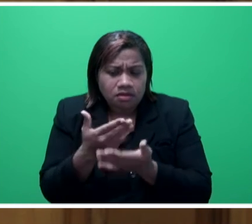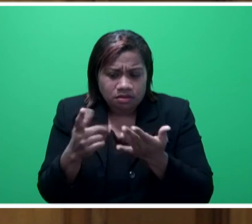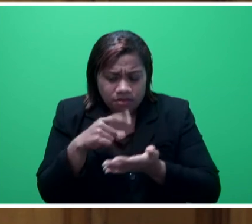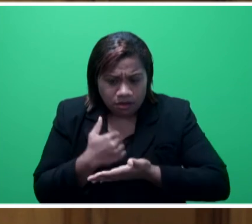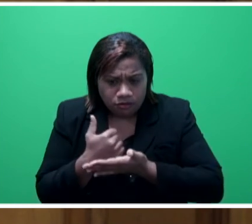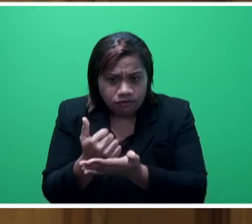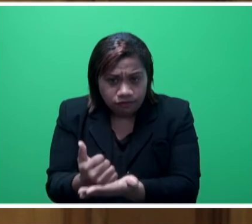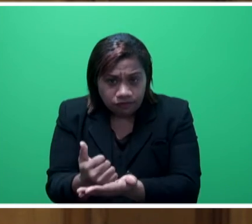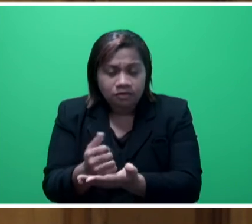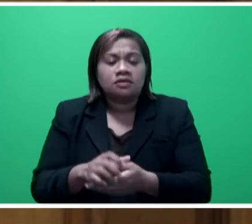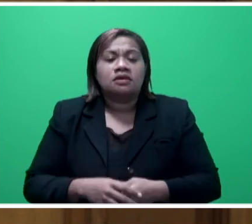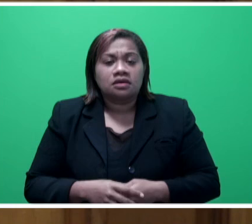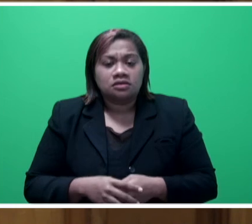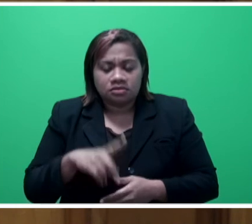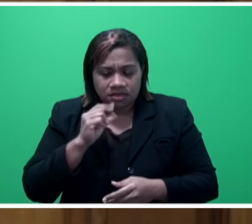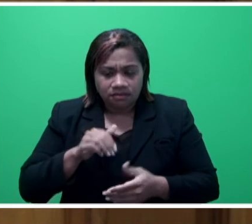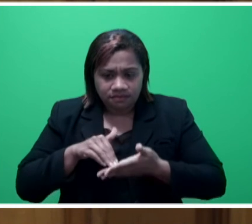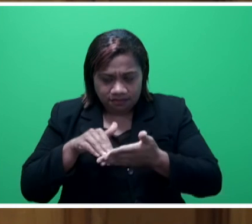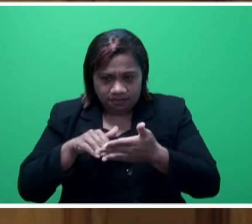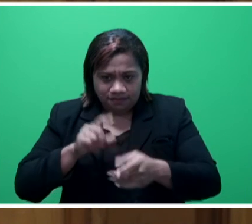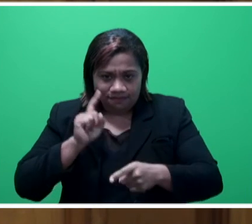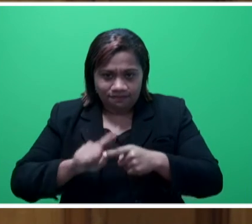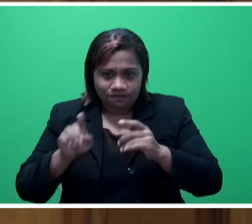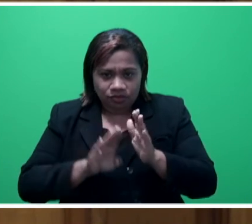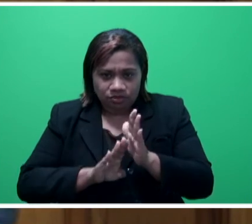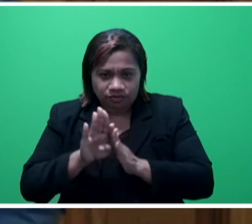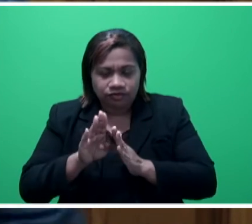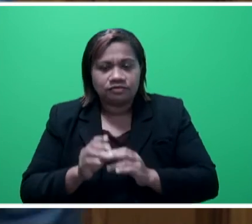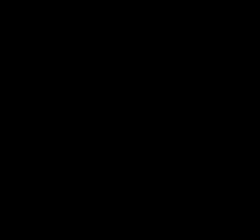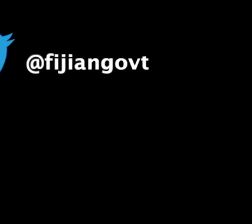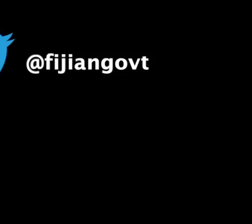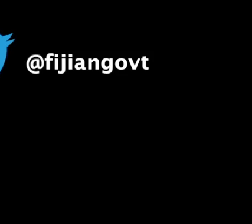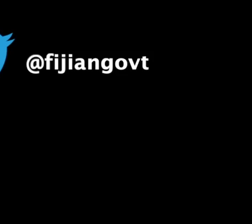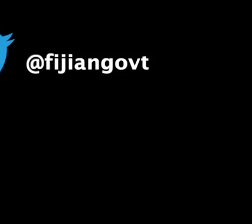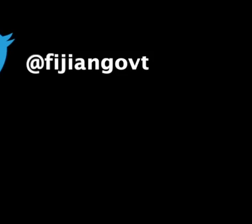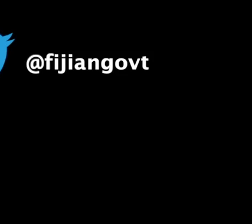and helps in the speedy rebuilding process. I thank you, Honourable Speaker, sir.